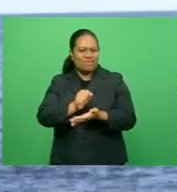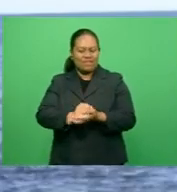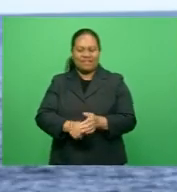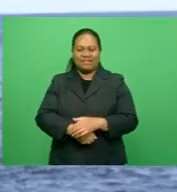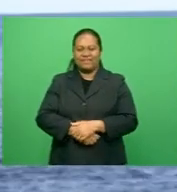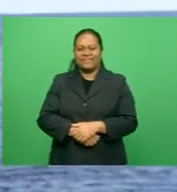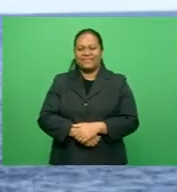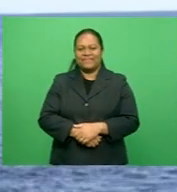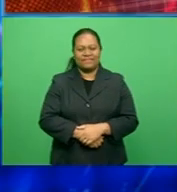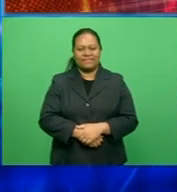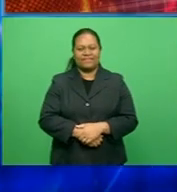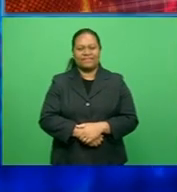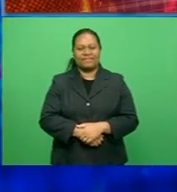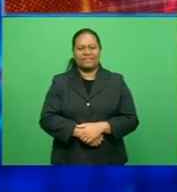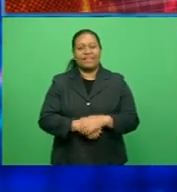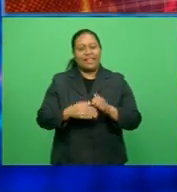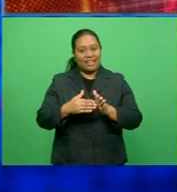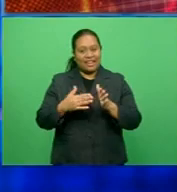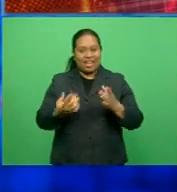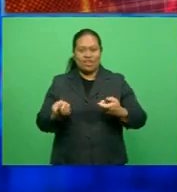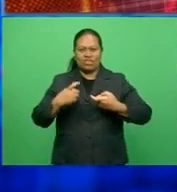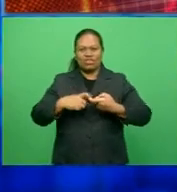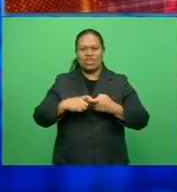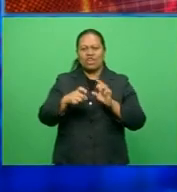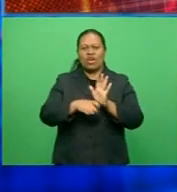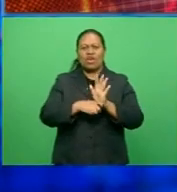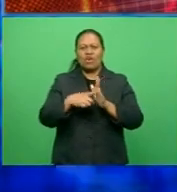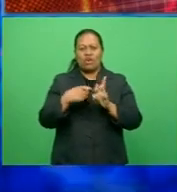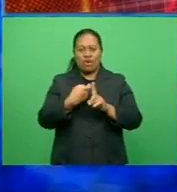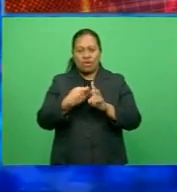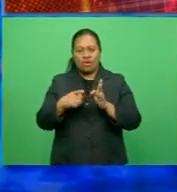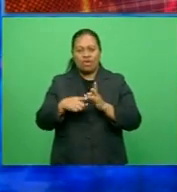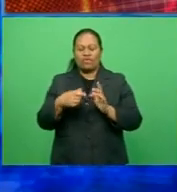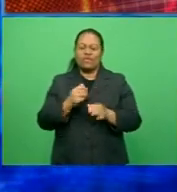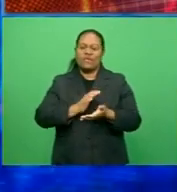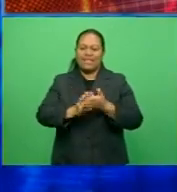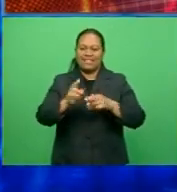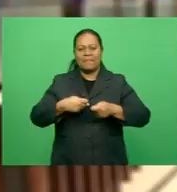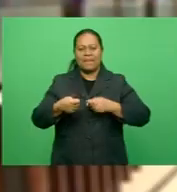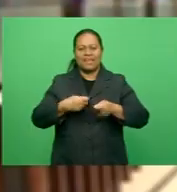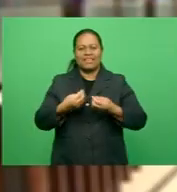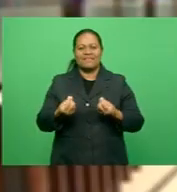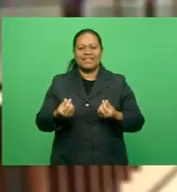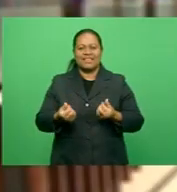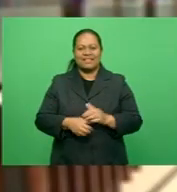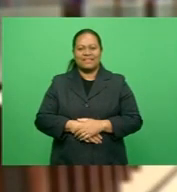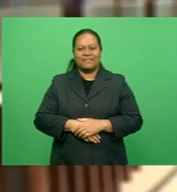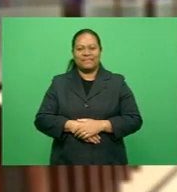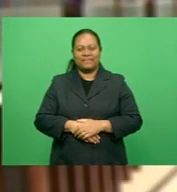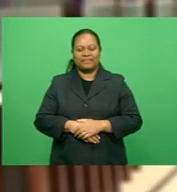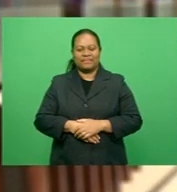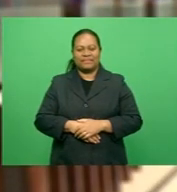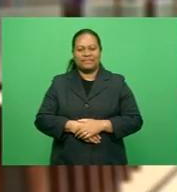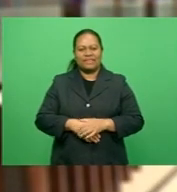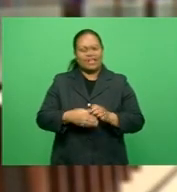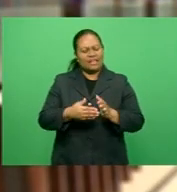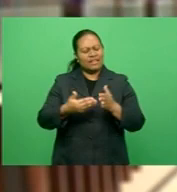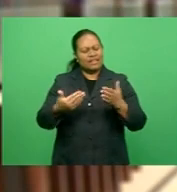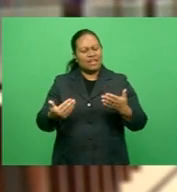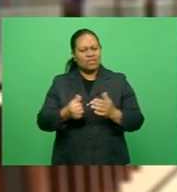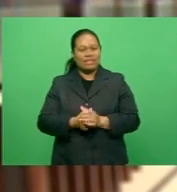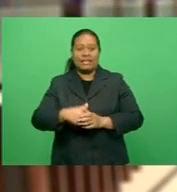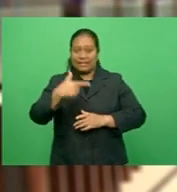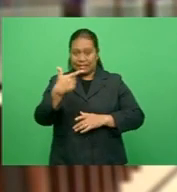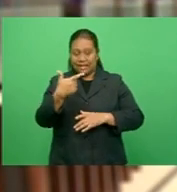Kumar, FBC News. We now join Rocco from HFC Bank with the latest from the money market. The safe haven yen rose to a